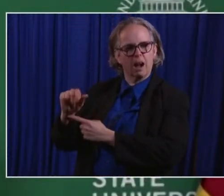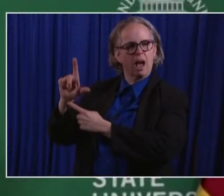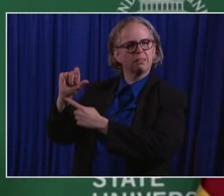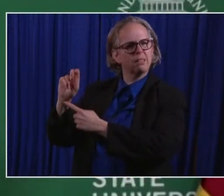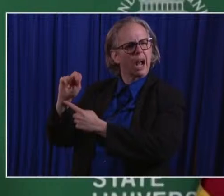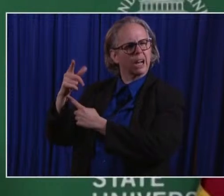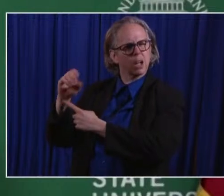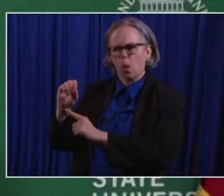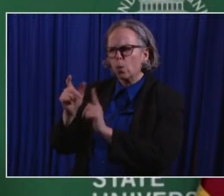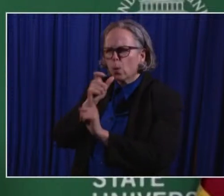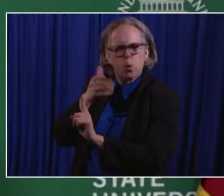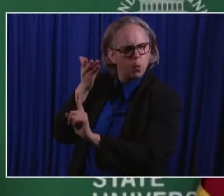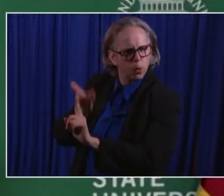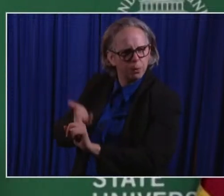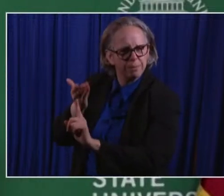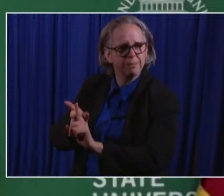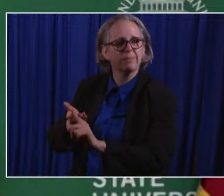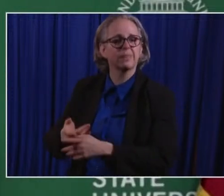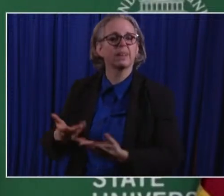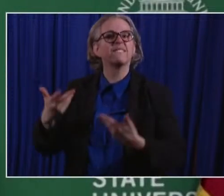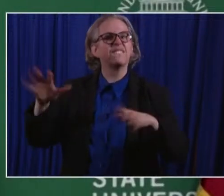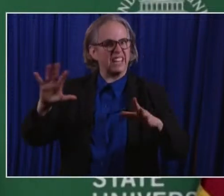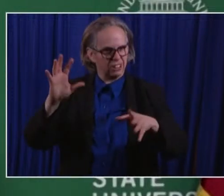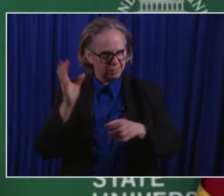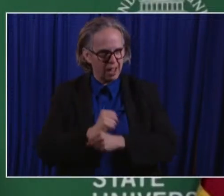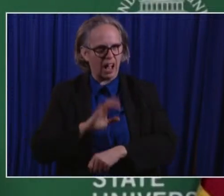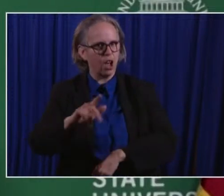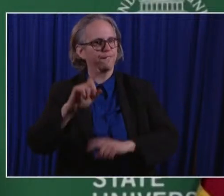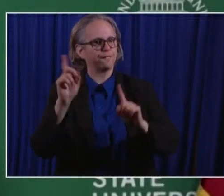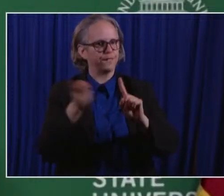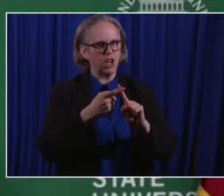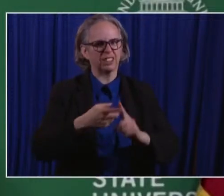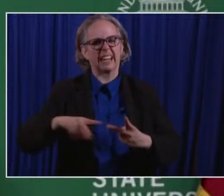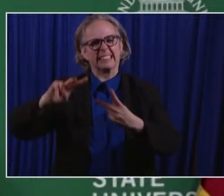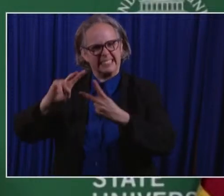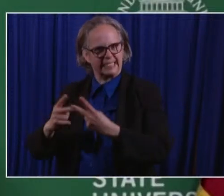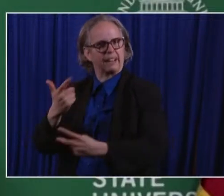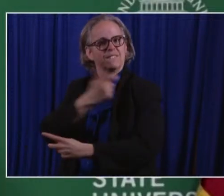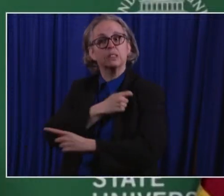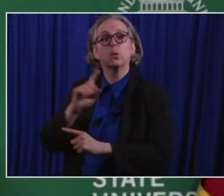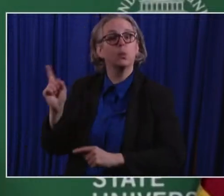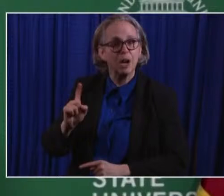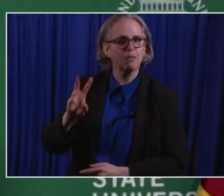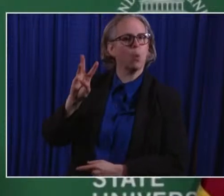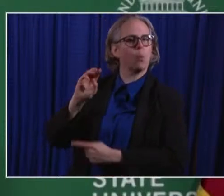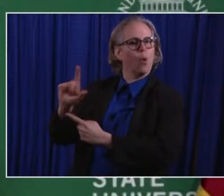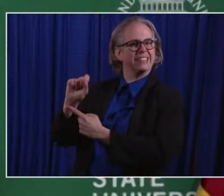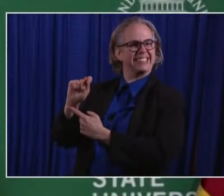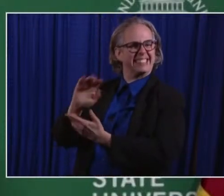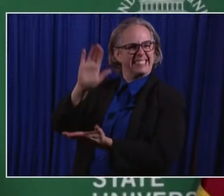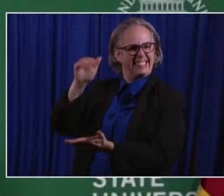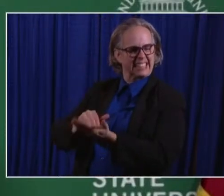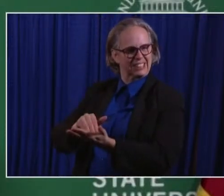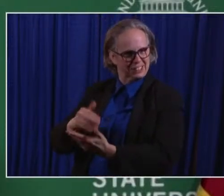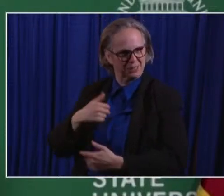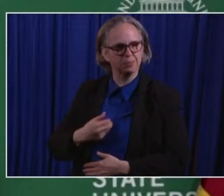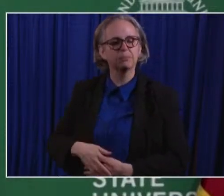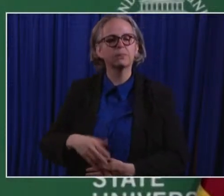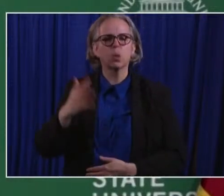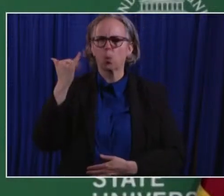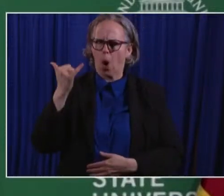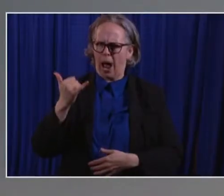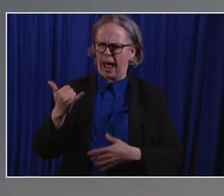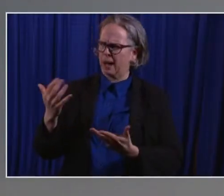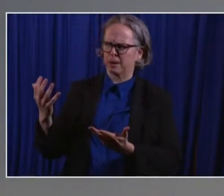to spread the word about the importance of vaccinations, particularly to the Hispanic and Latino communities. Claudia, thank